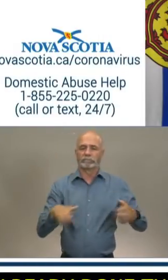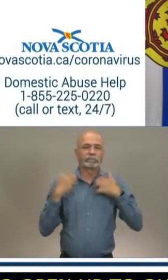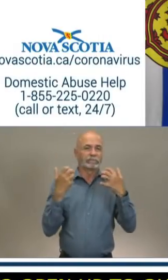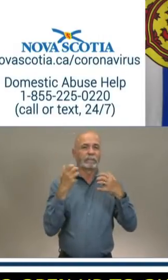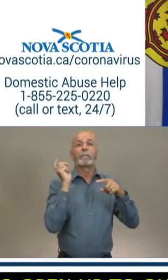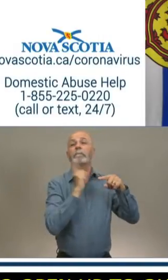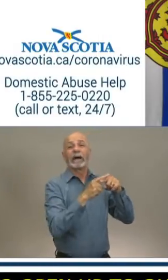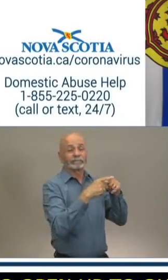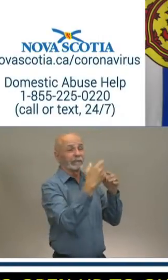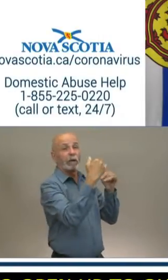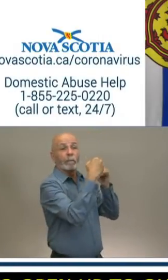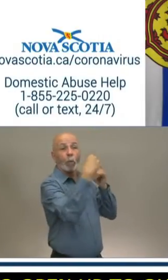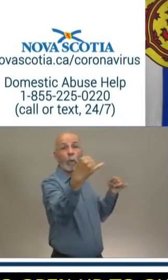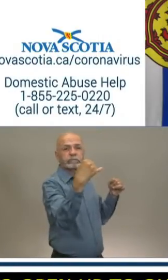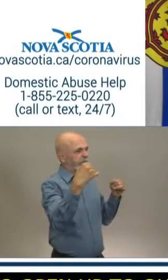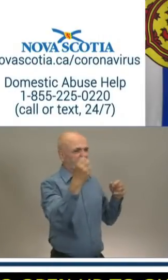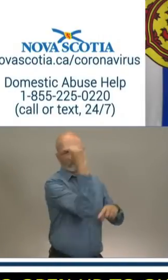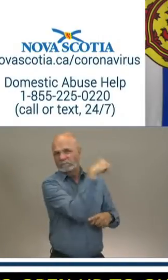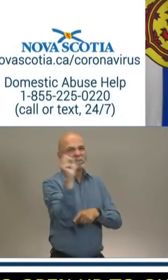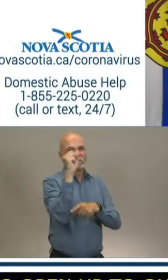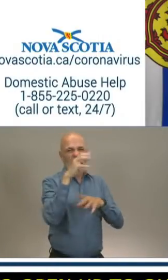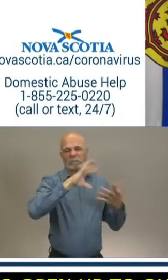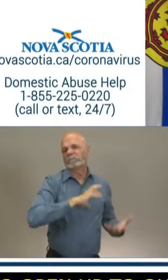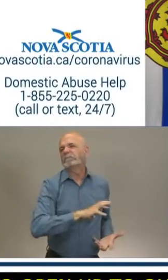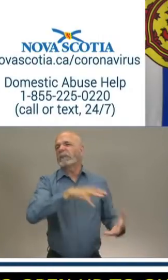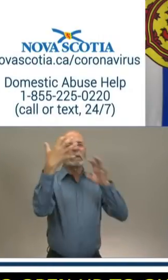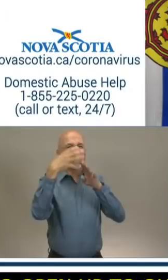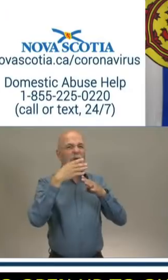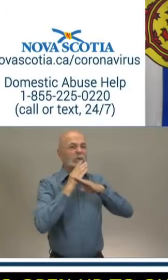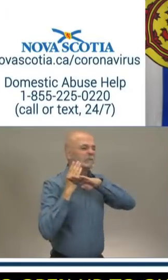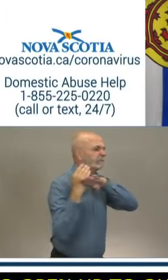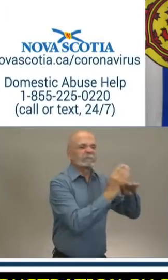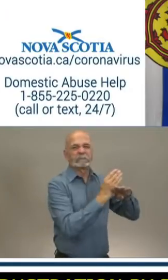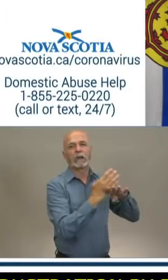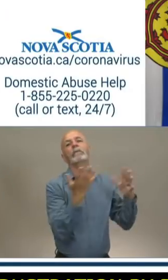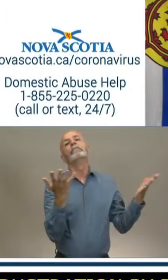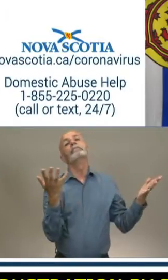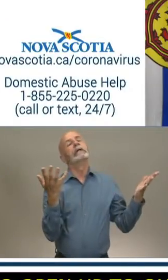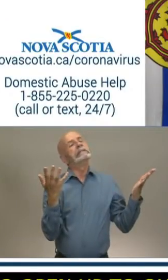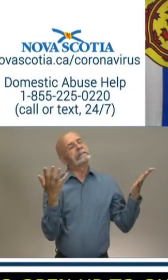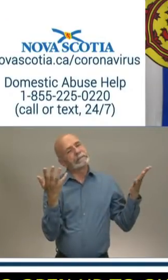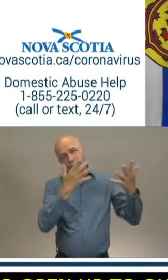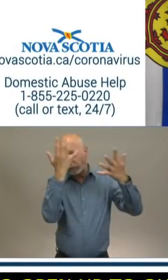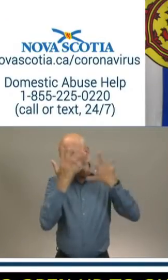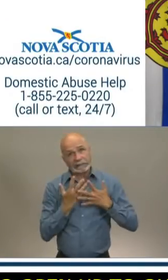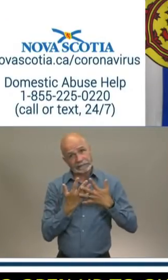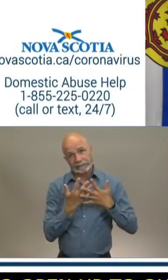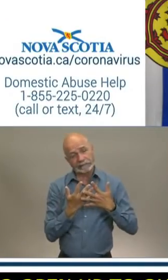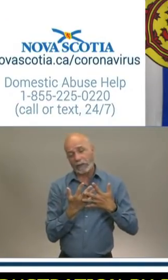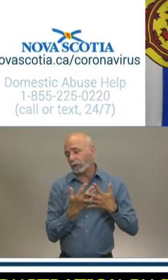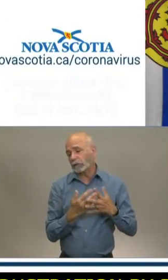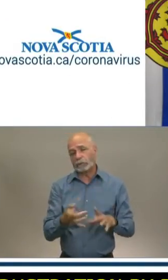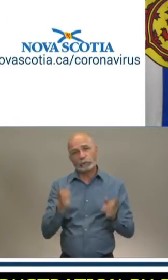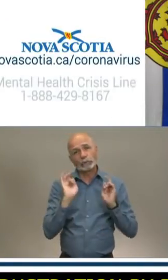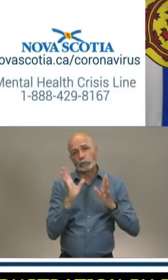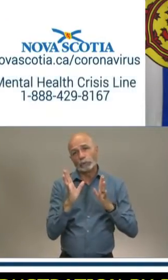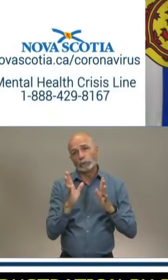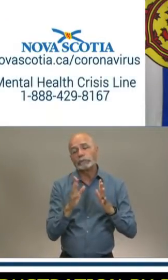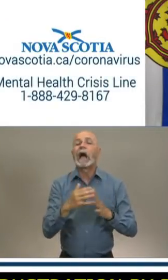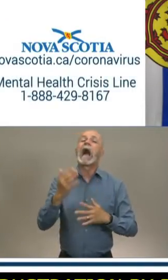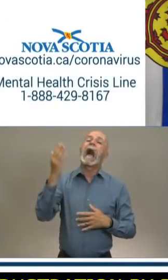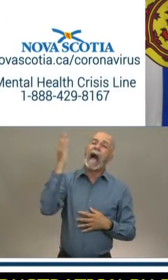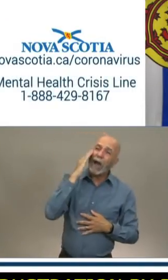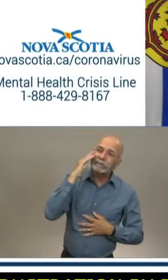system and our economy. It's a shame it had to come to that. I understand that it is hard to be away from a